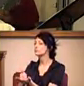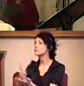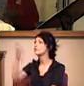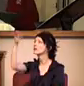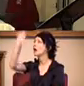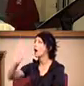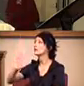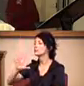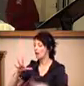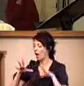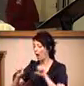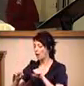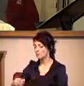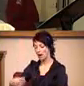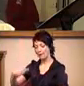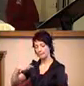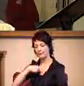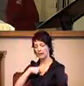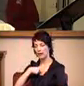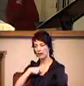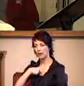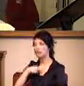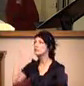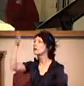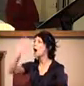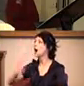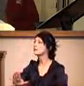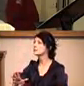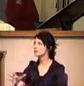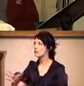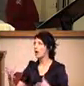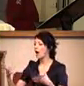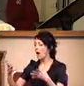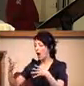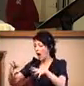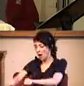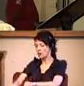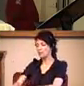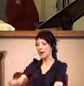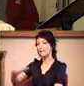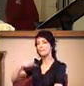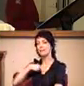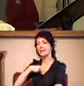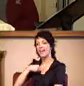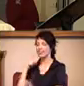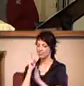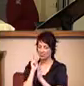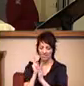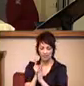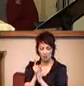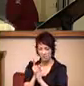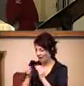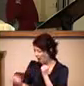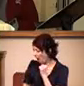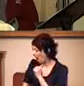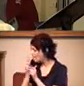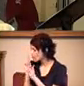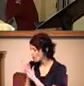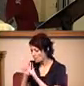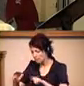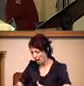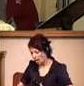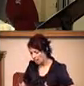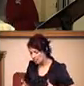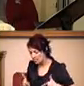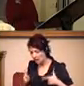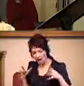God, occupy me. God, occupy me. This moment and every moment of my life